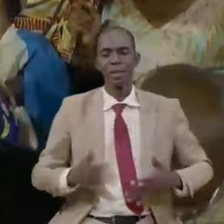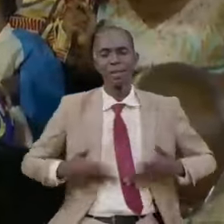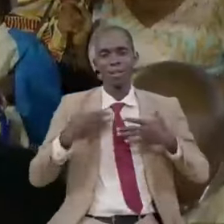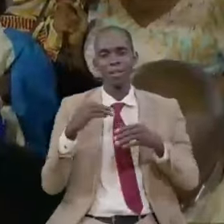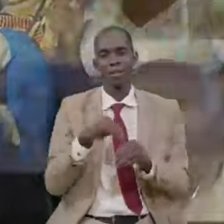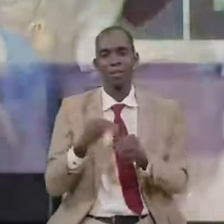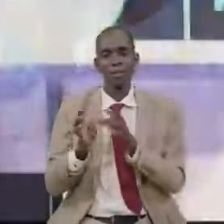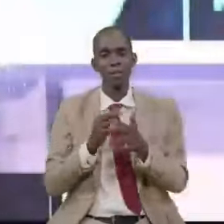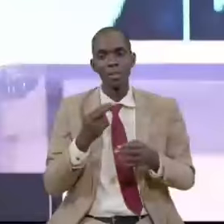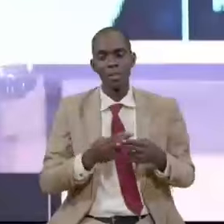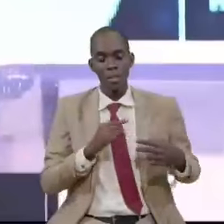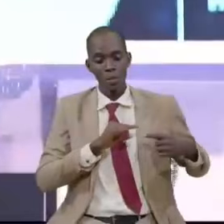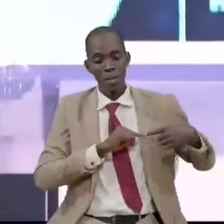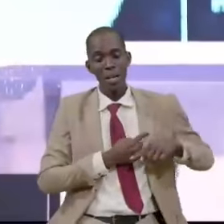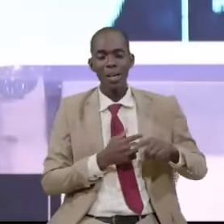your life.